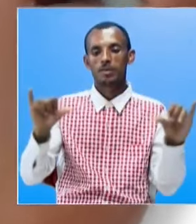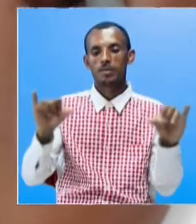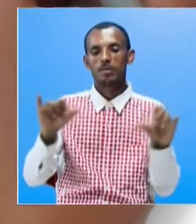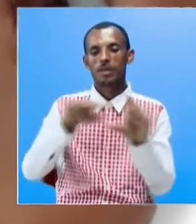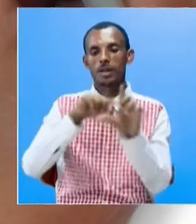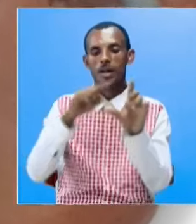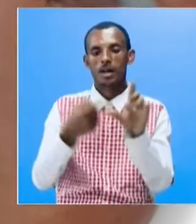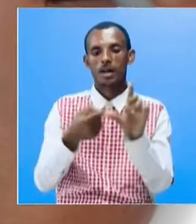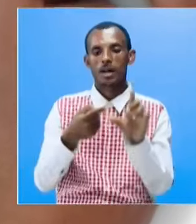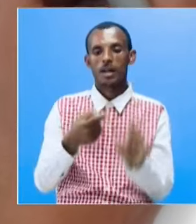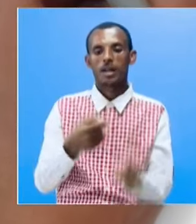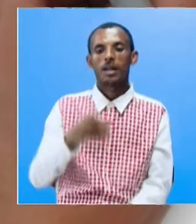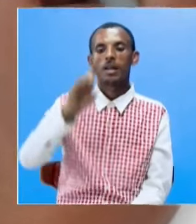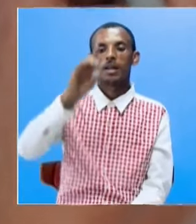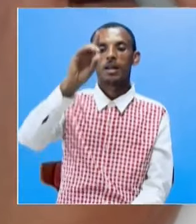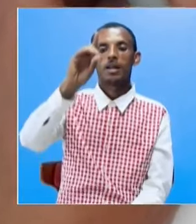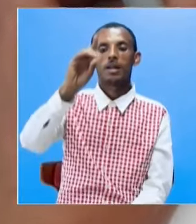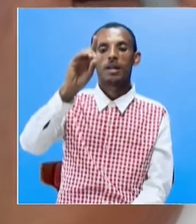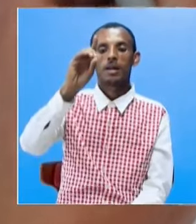to angle D.